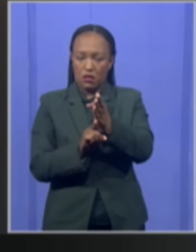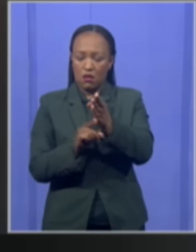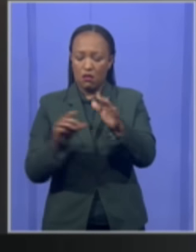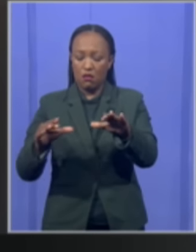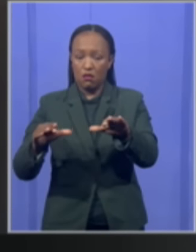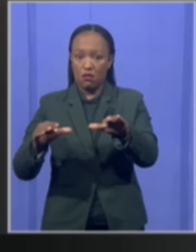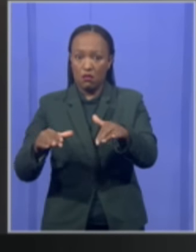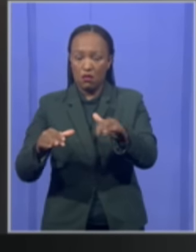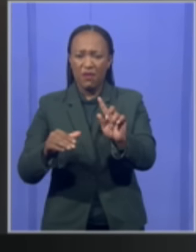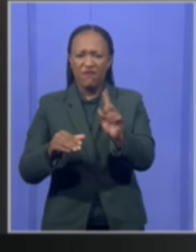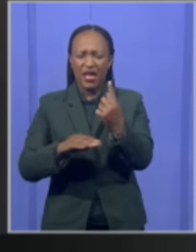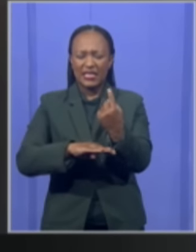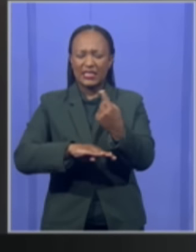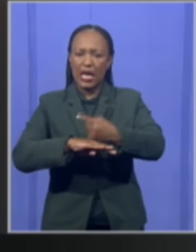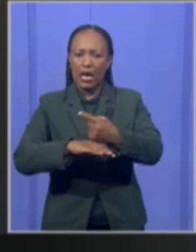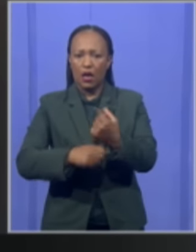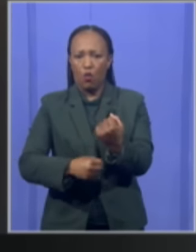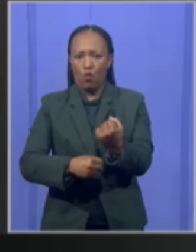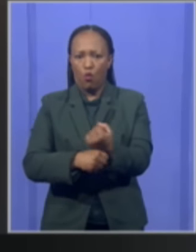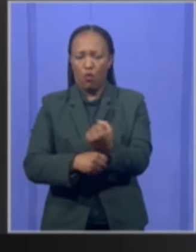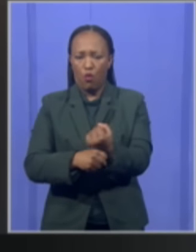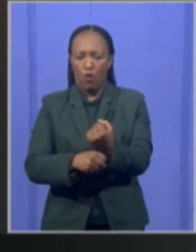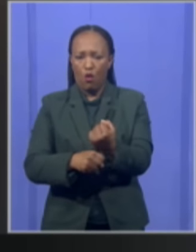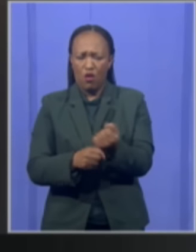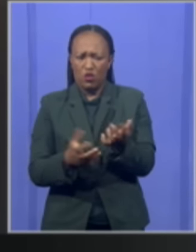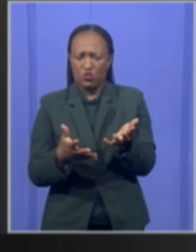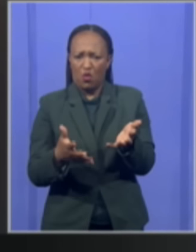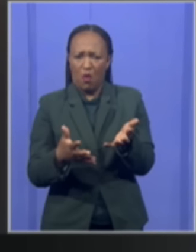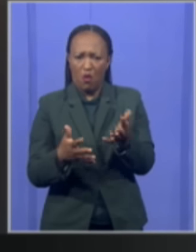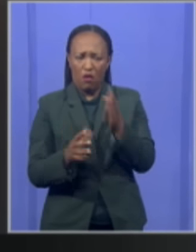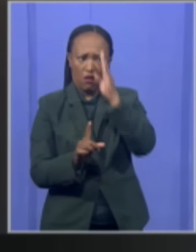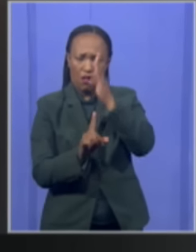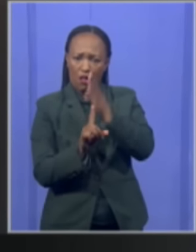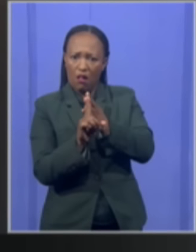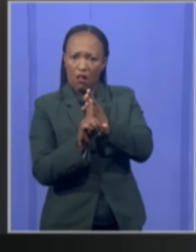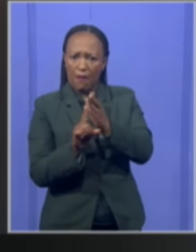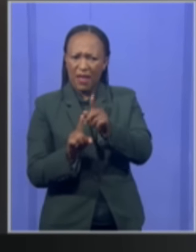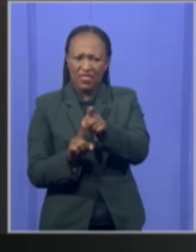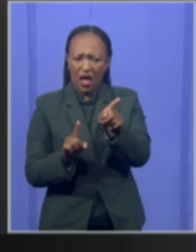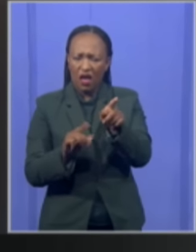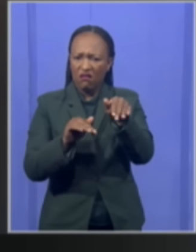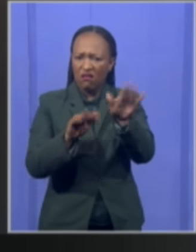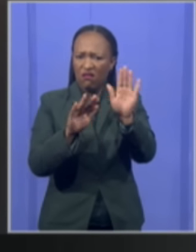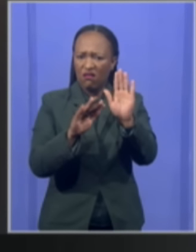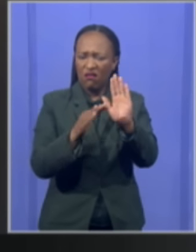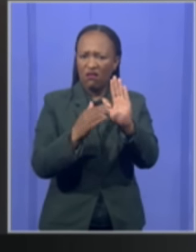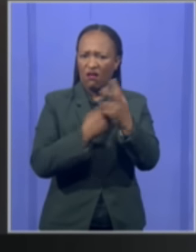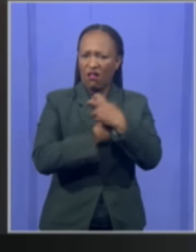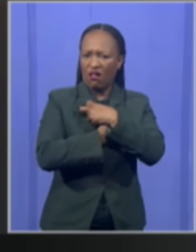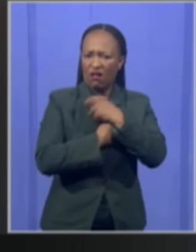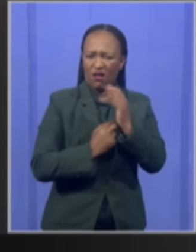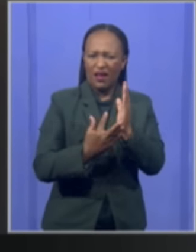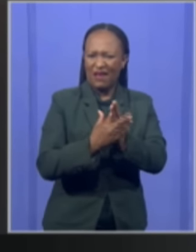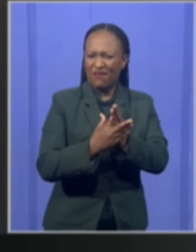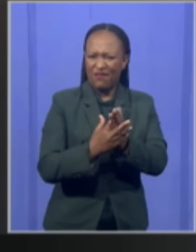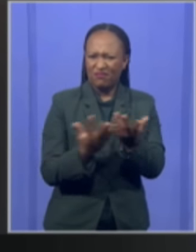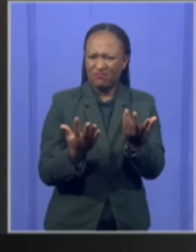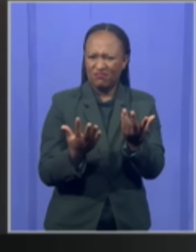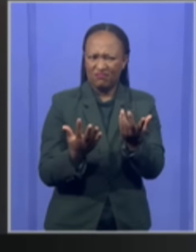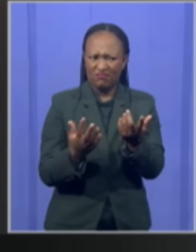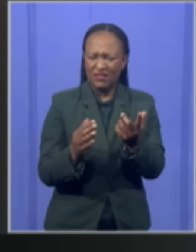day at work, this specialization of sorts is now going on leave. I mean, what kind of